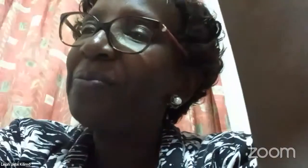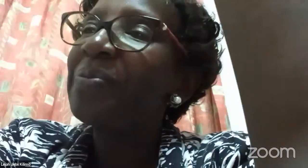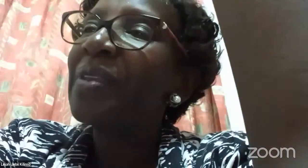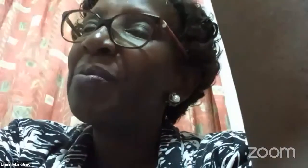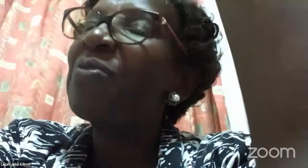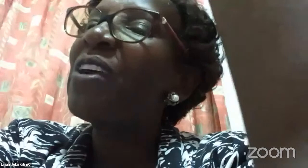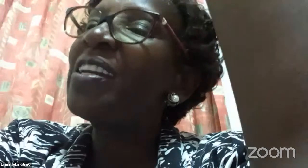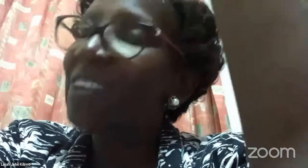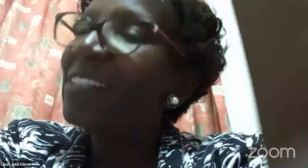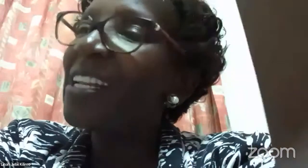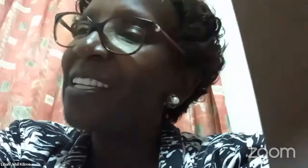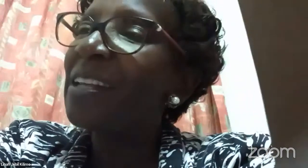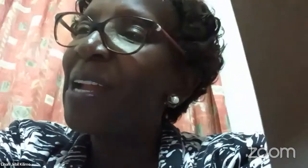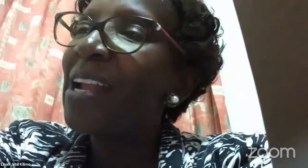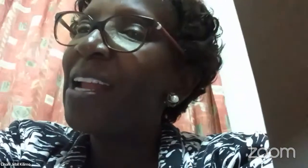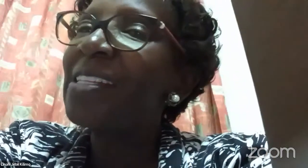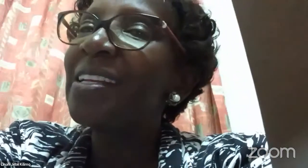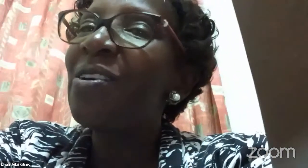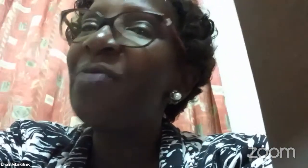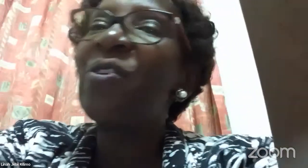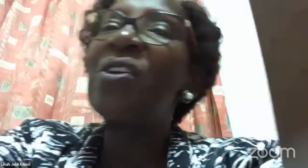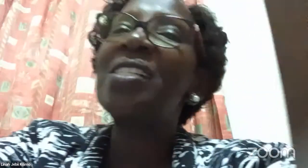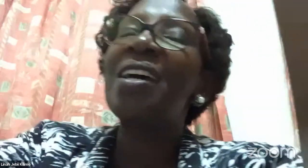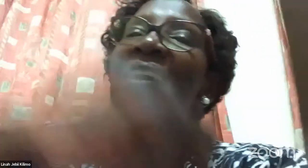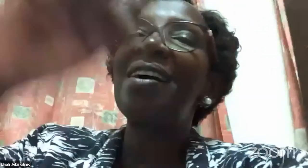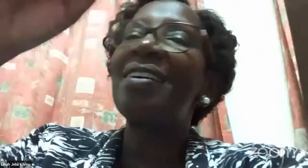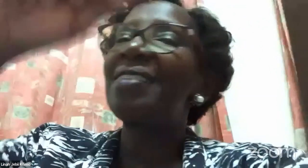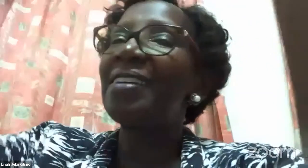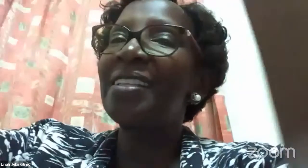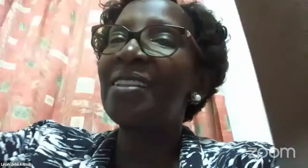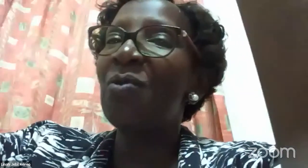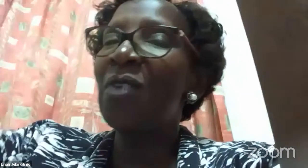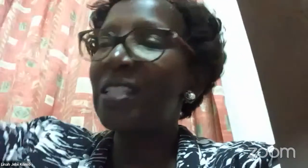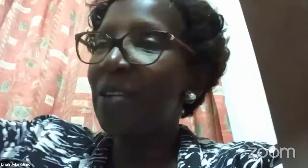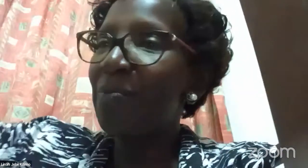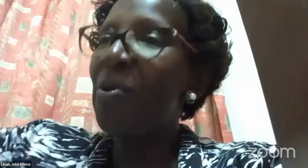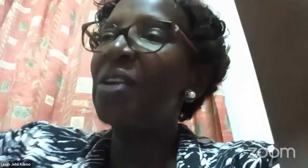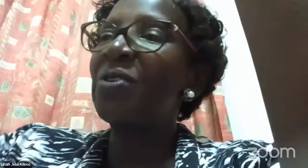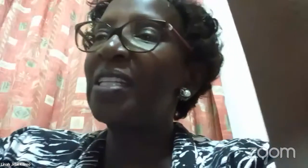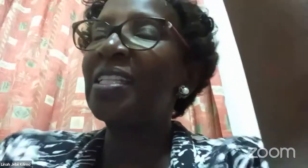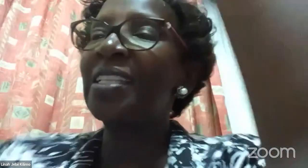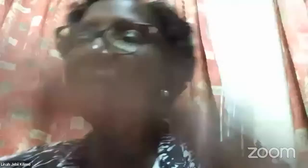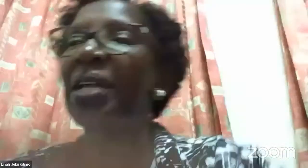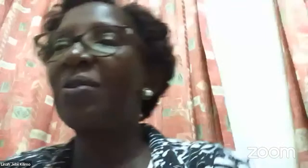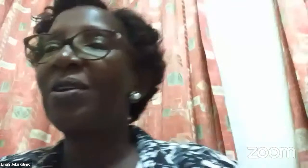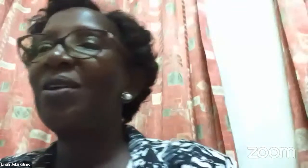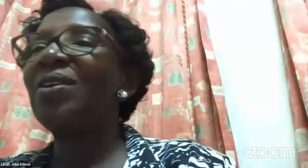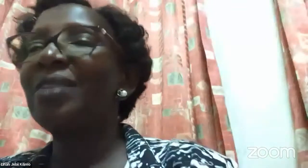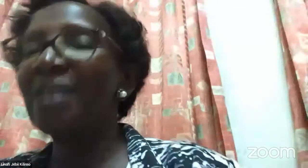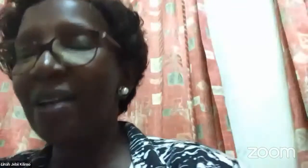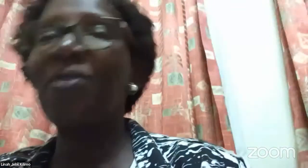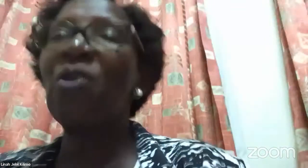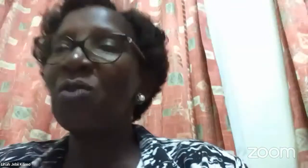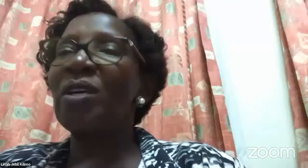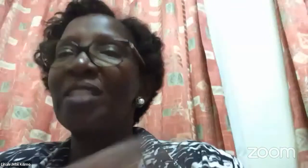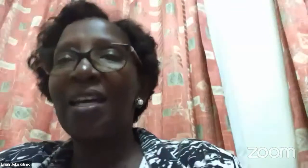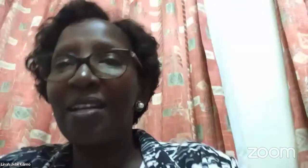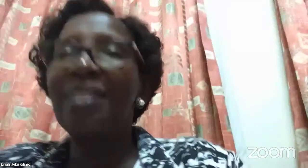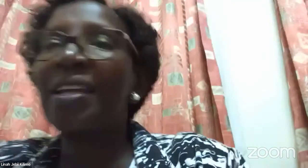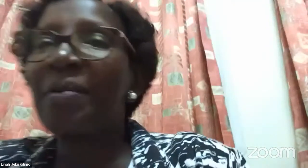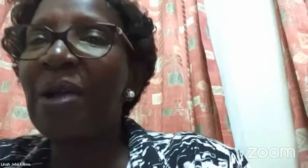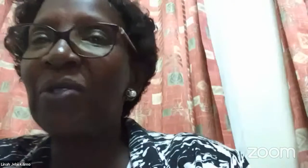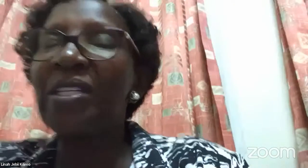up, before it touching the bananas, of course, the water poured on it. It came, cold